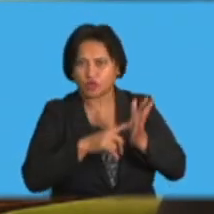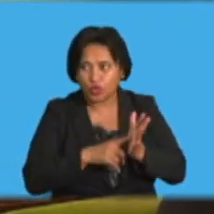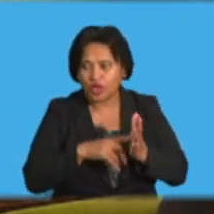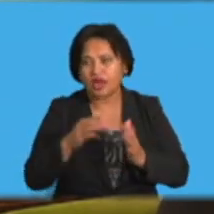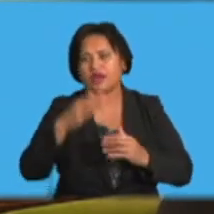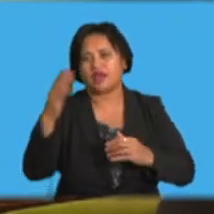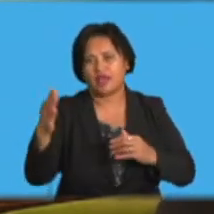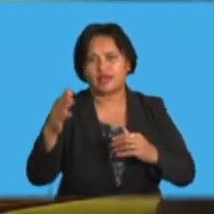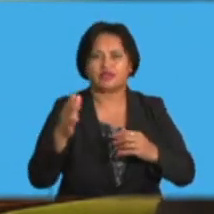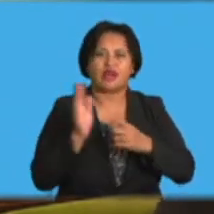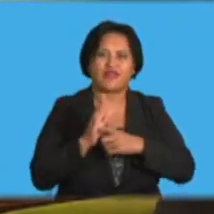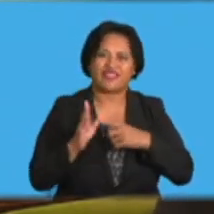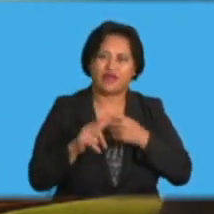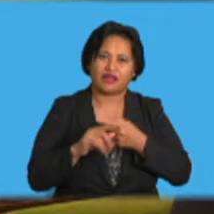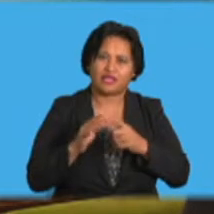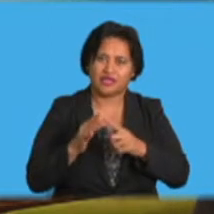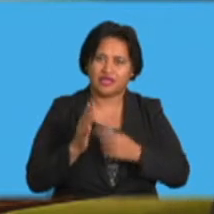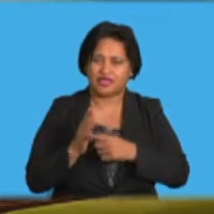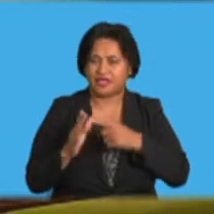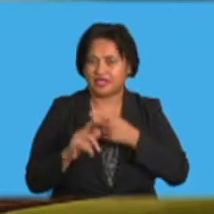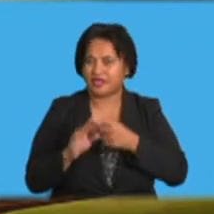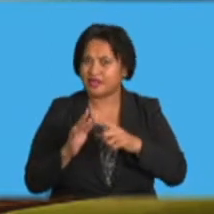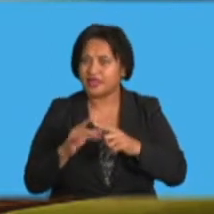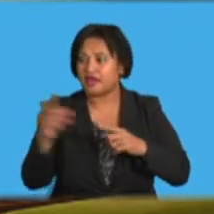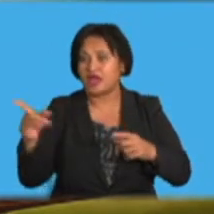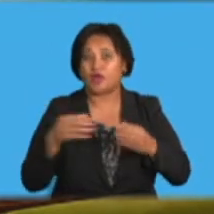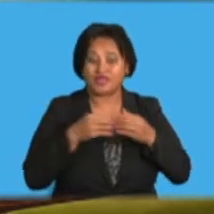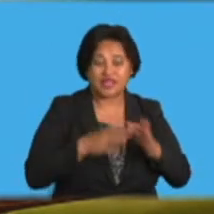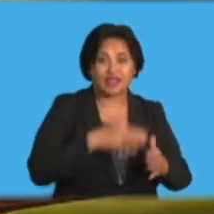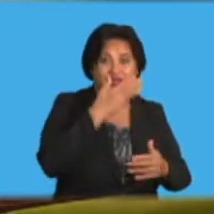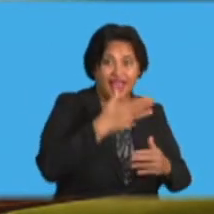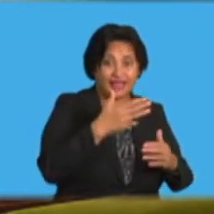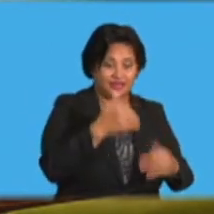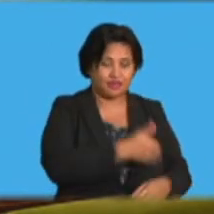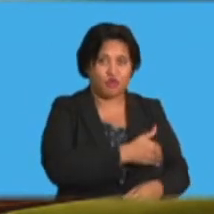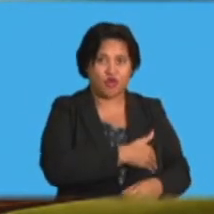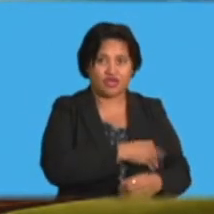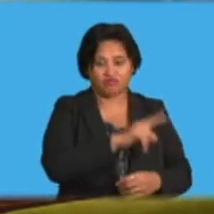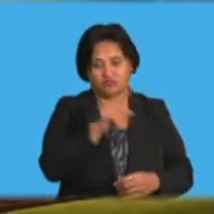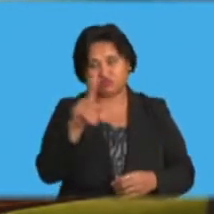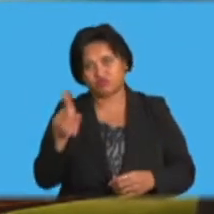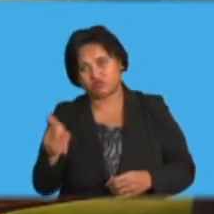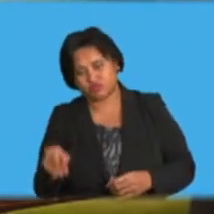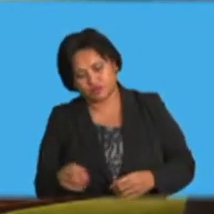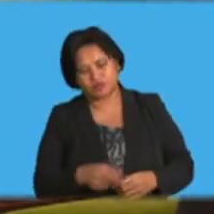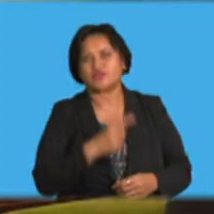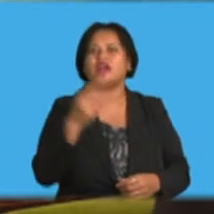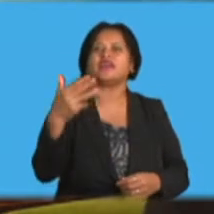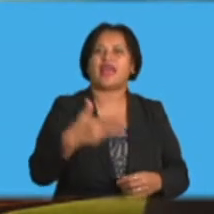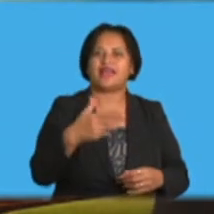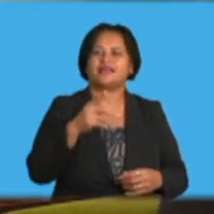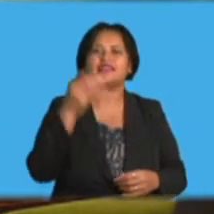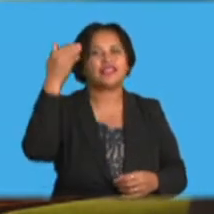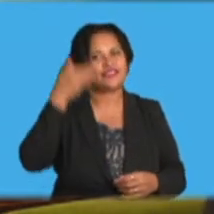Monday and Tuesday. Respectively, these centres will operate from 9 a.m. to 9 p.m. to assist those who may be working, in the hotel industry,